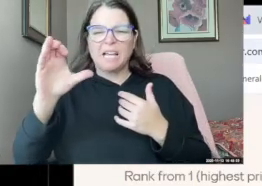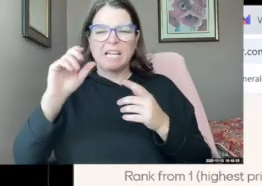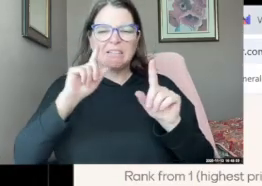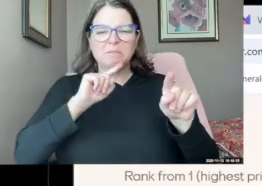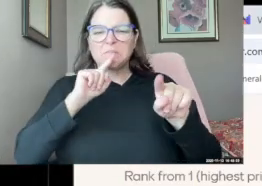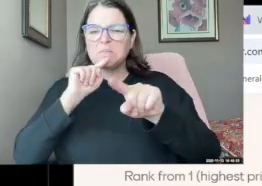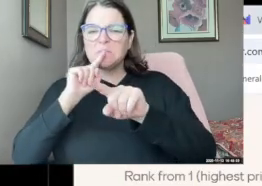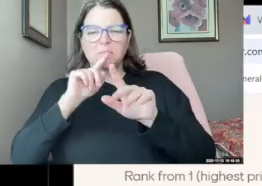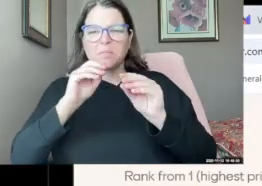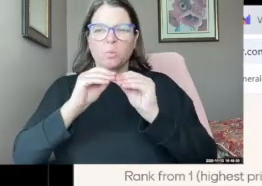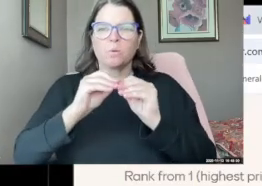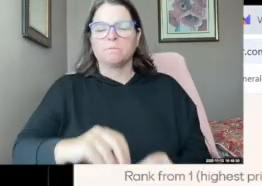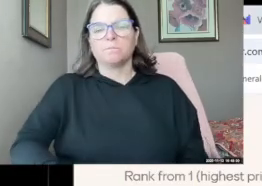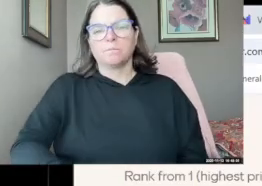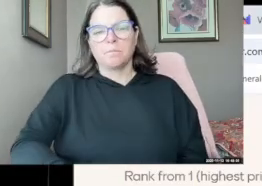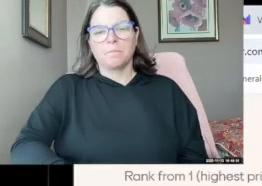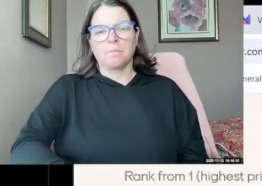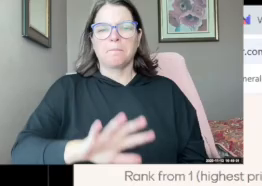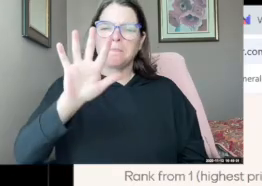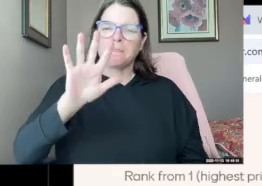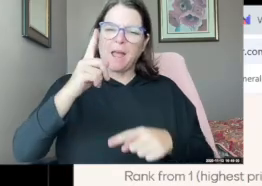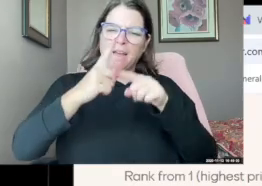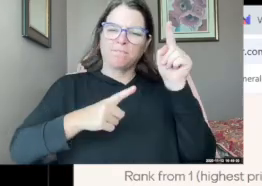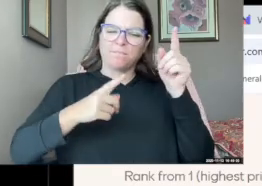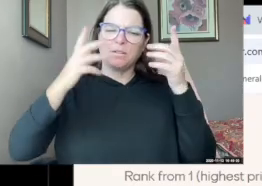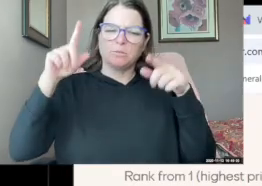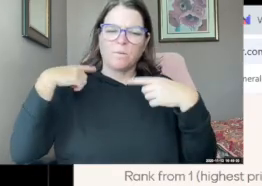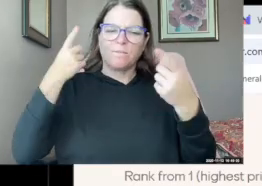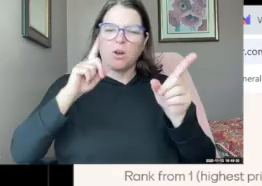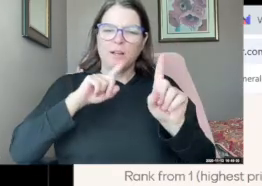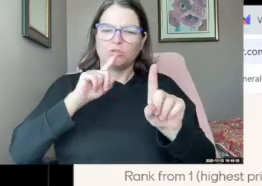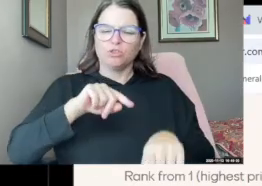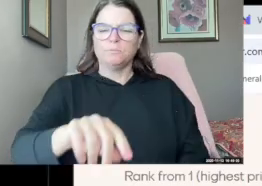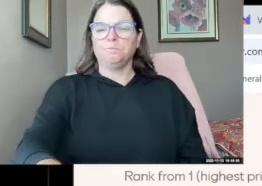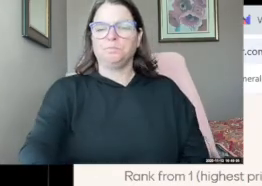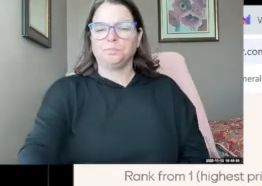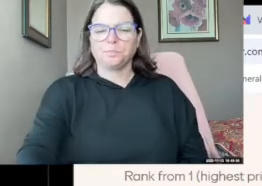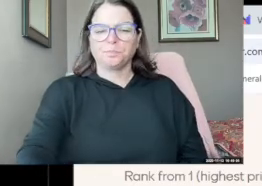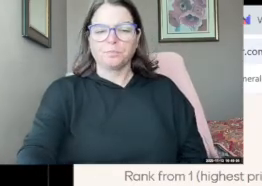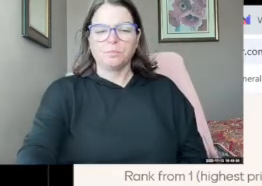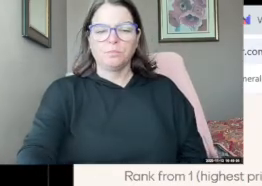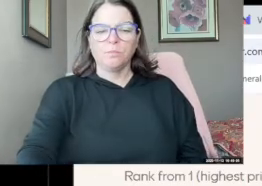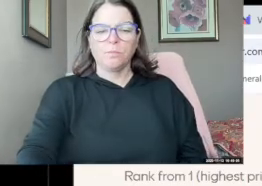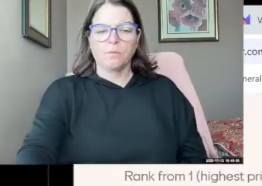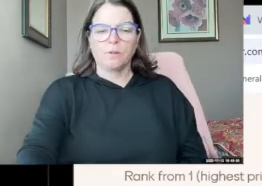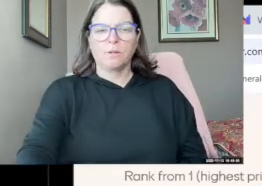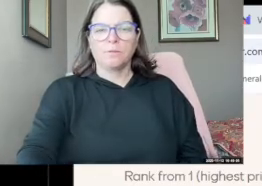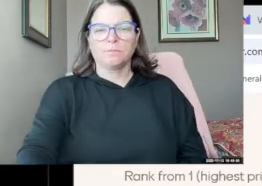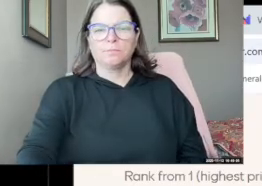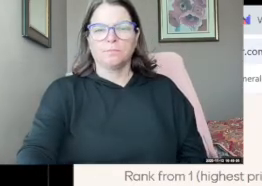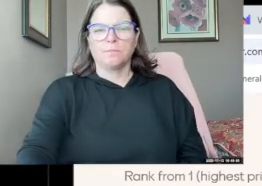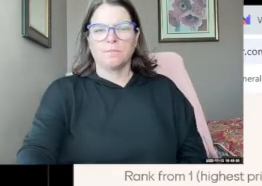Wait another 15 to 20 seconds. Try to get critical mass here. We got about half the people so